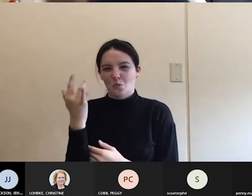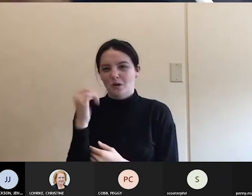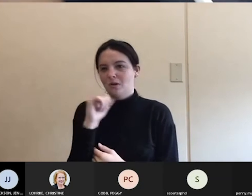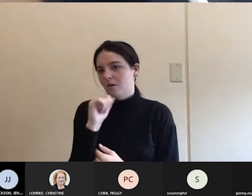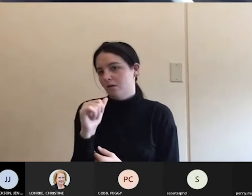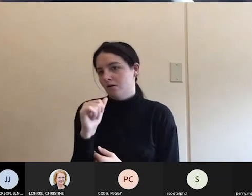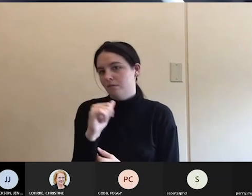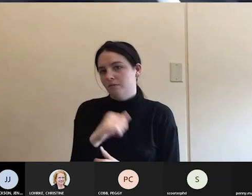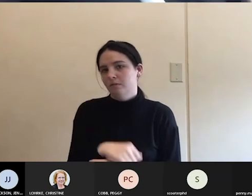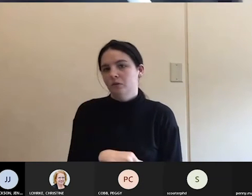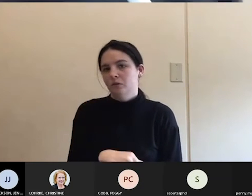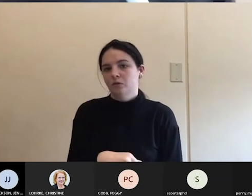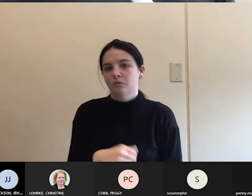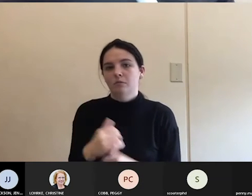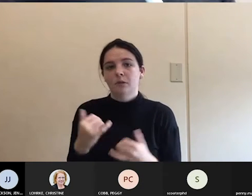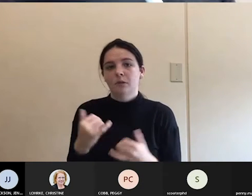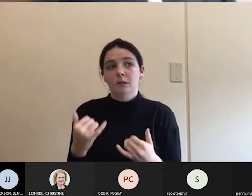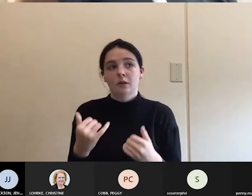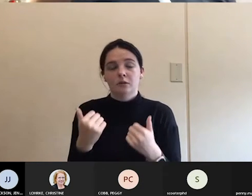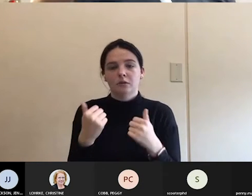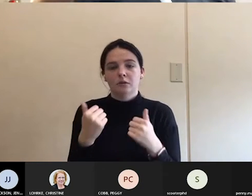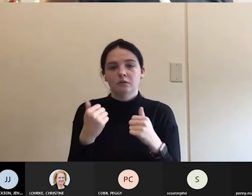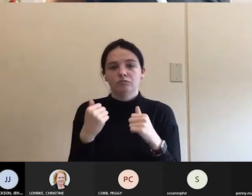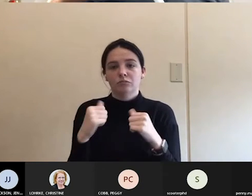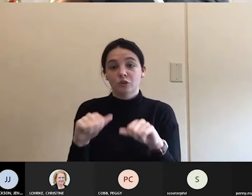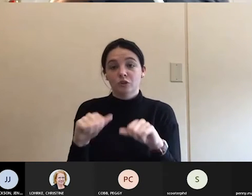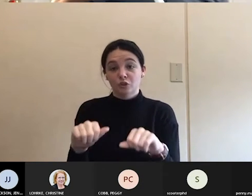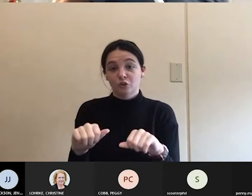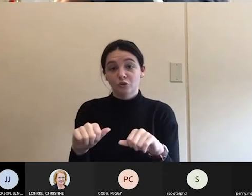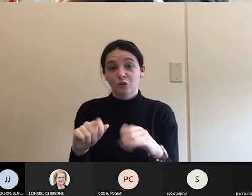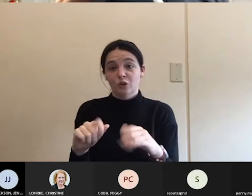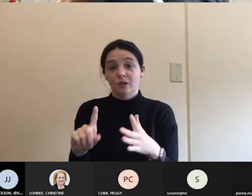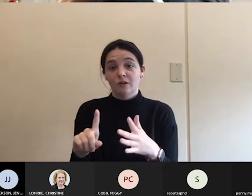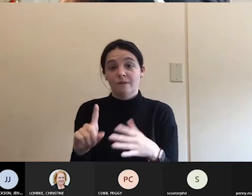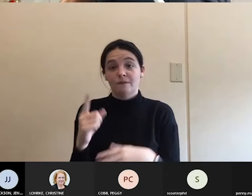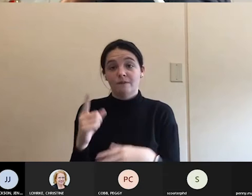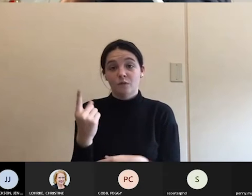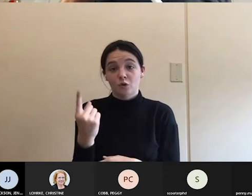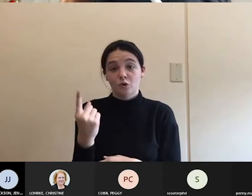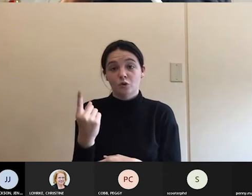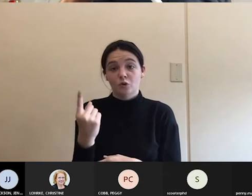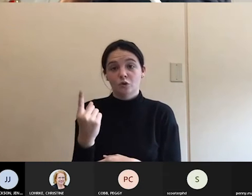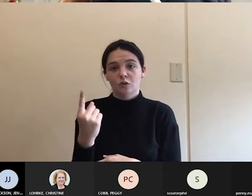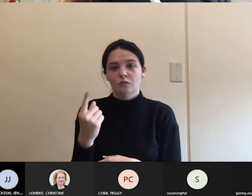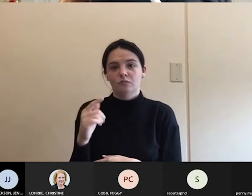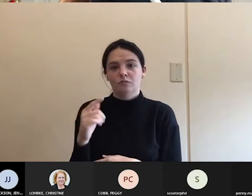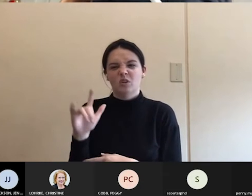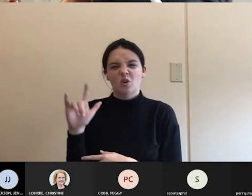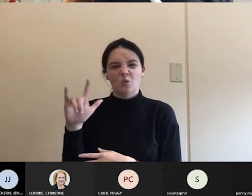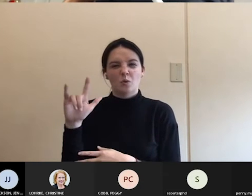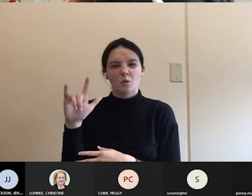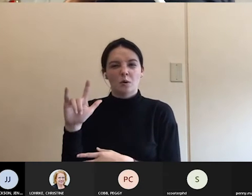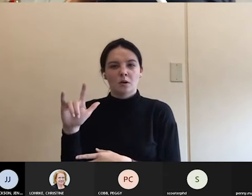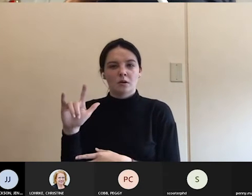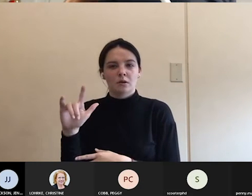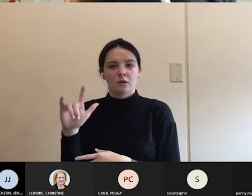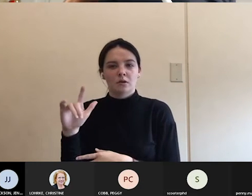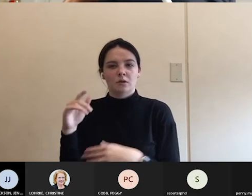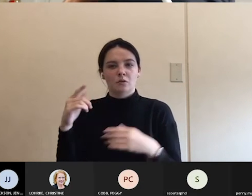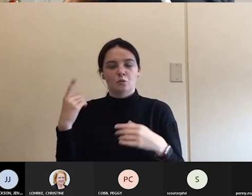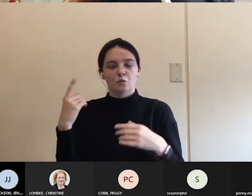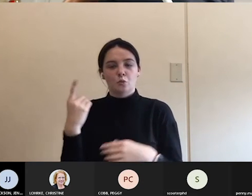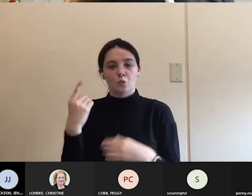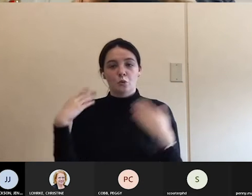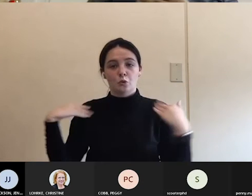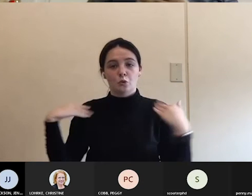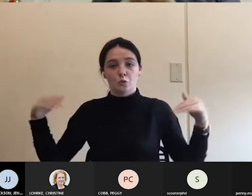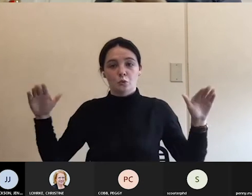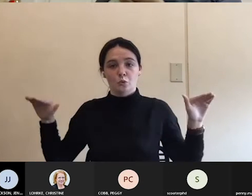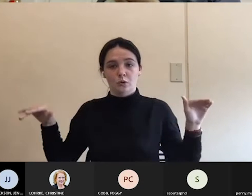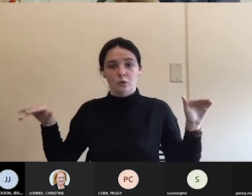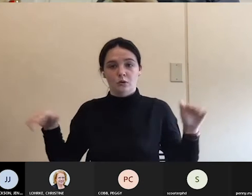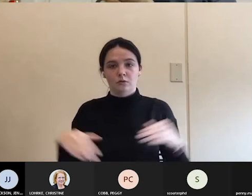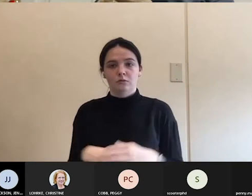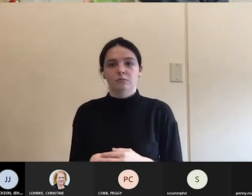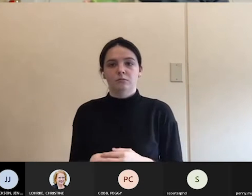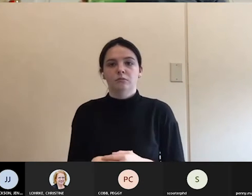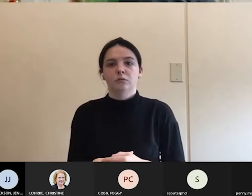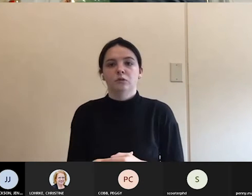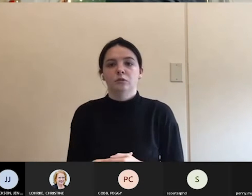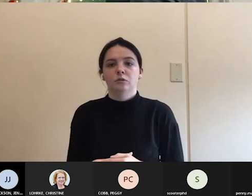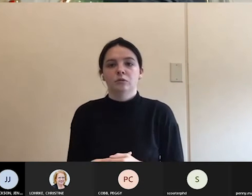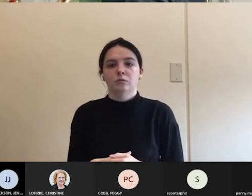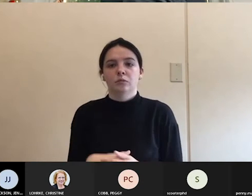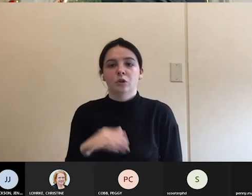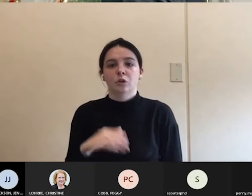So let's try first a rocket with 1 wing. Okay, all you have to do is place your rocket back on top of your pipe,